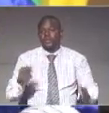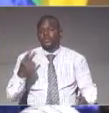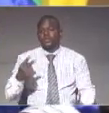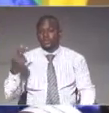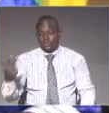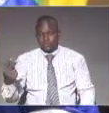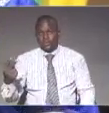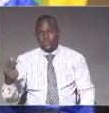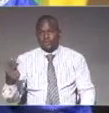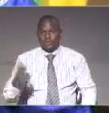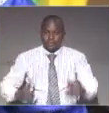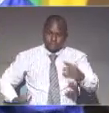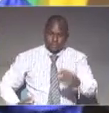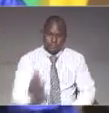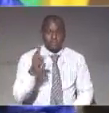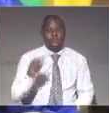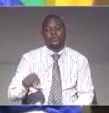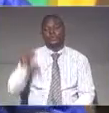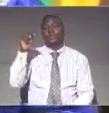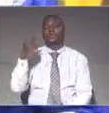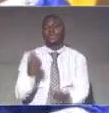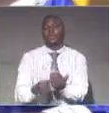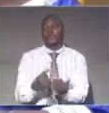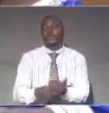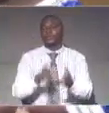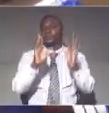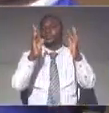2018-2022 launched in northern Uganda.